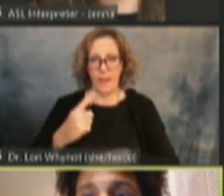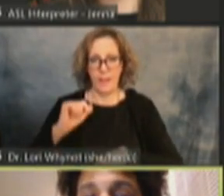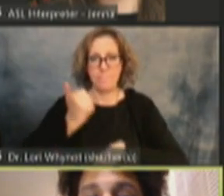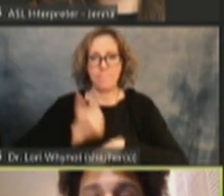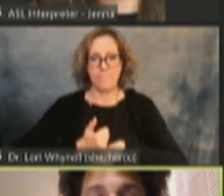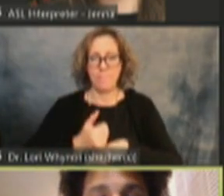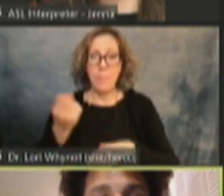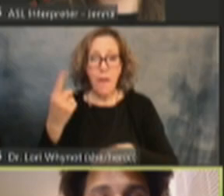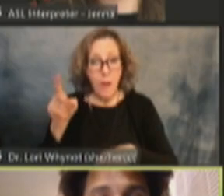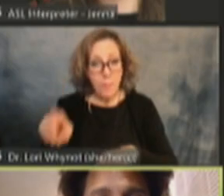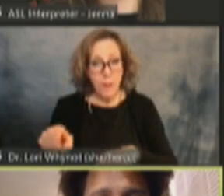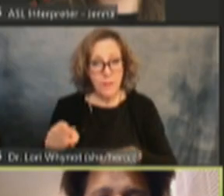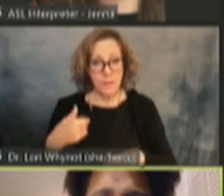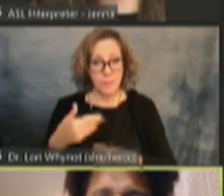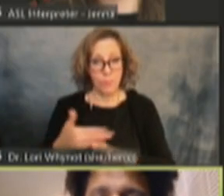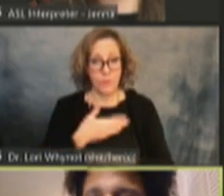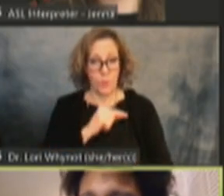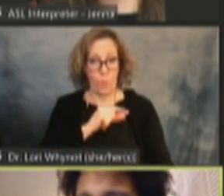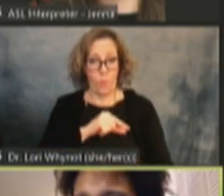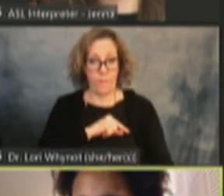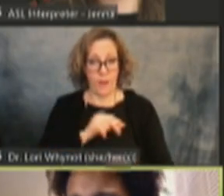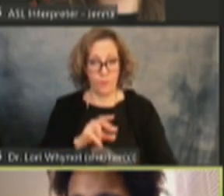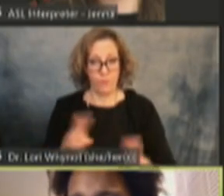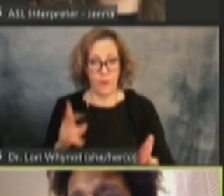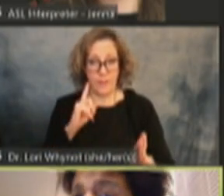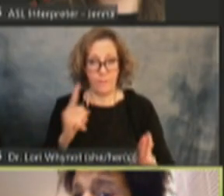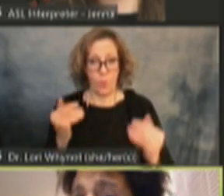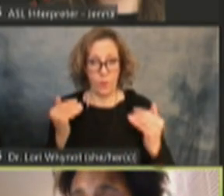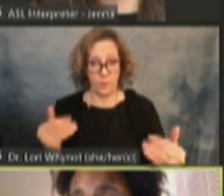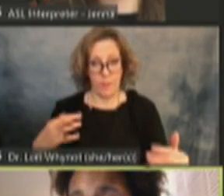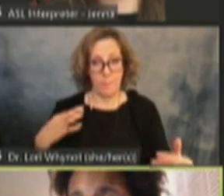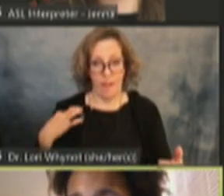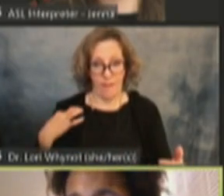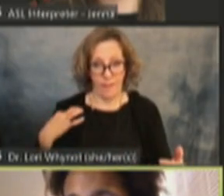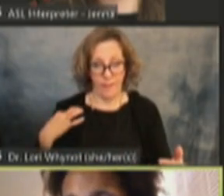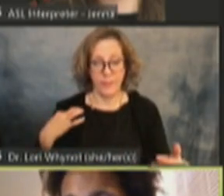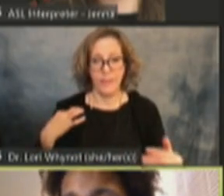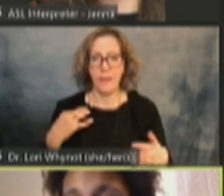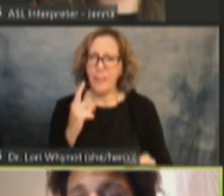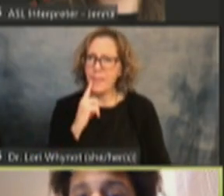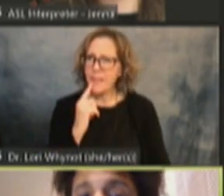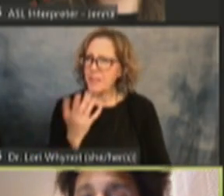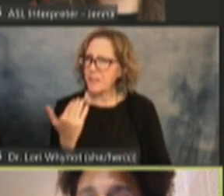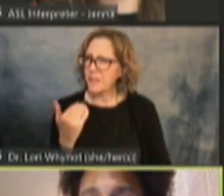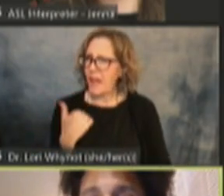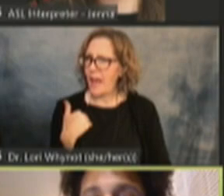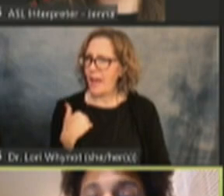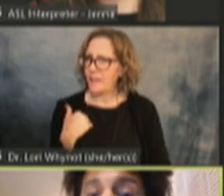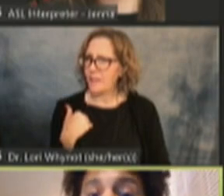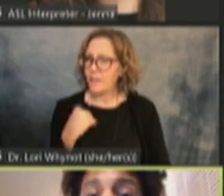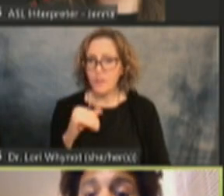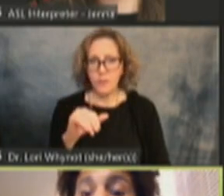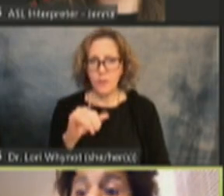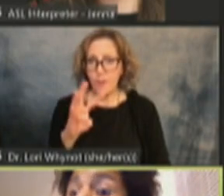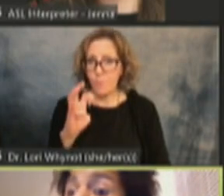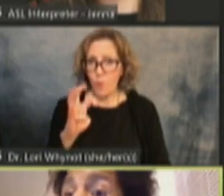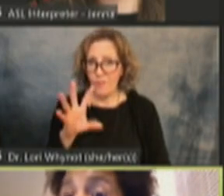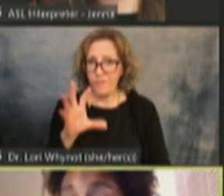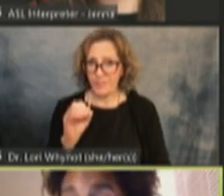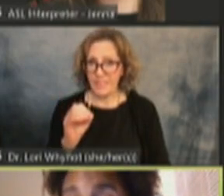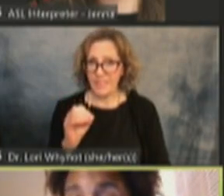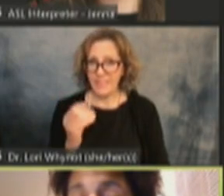citizenship. And I believe in 2019, we were able to help almost 450. And during the pandemic, we led a